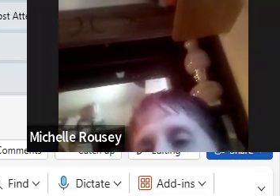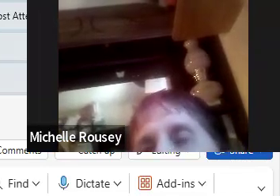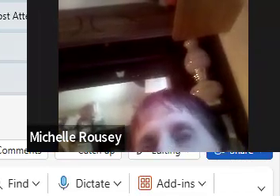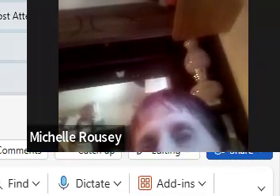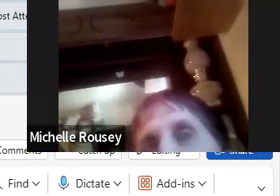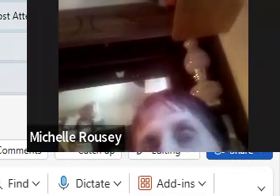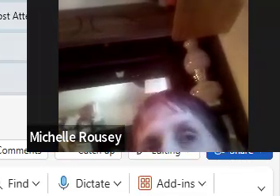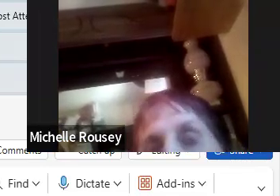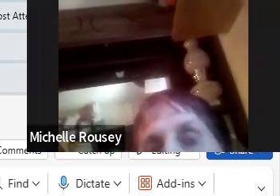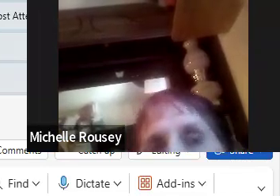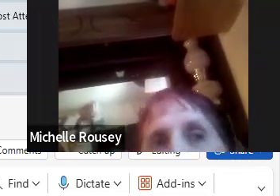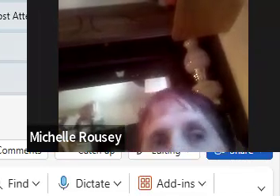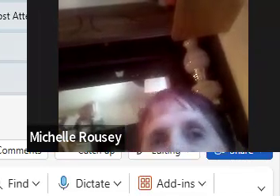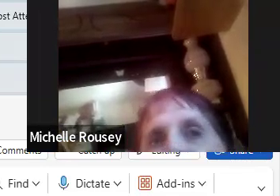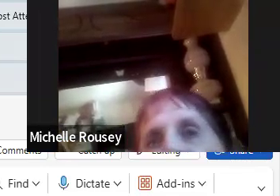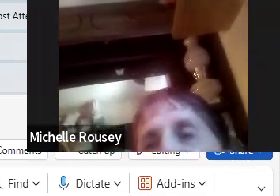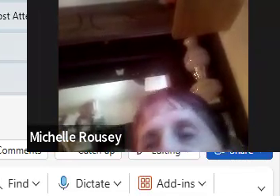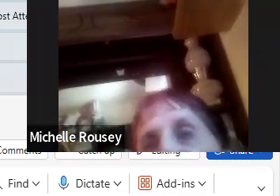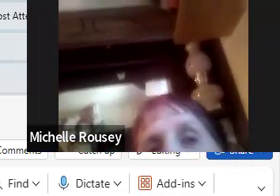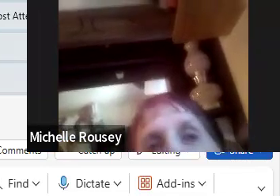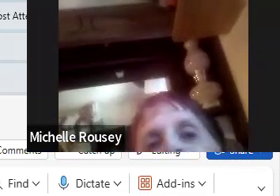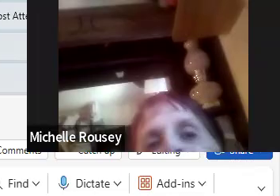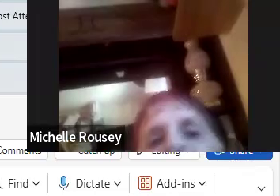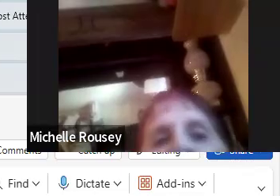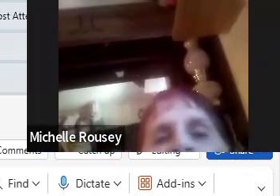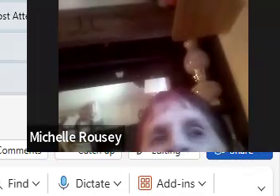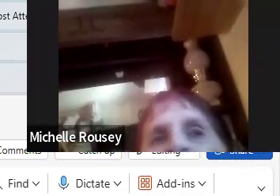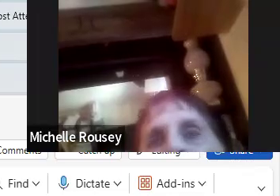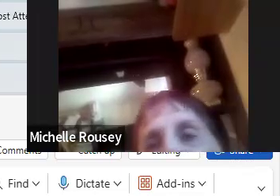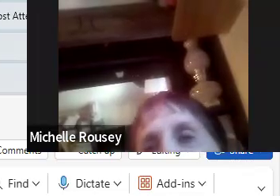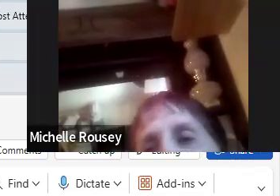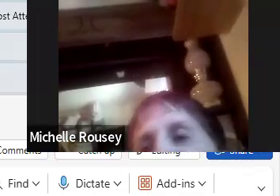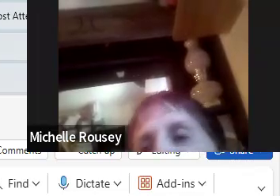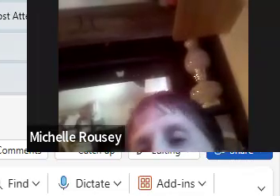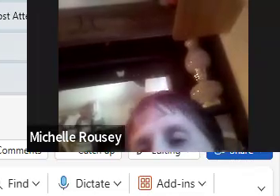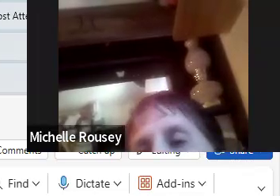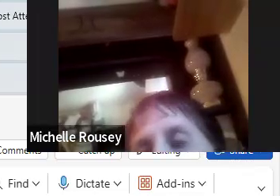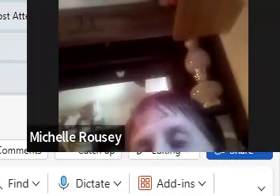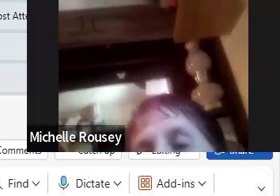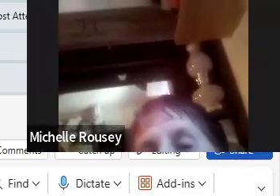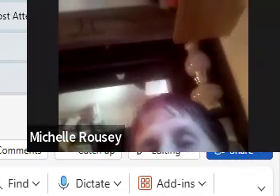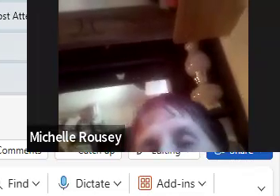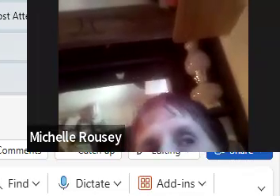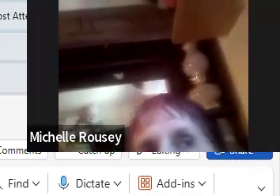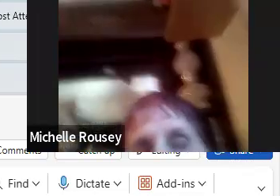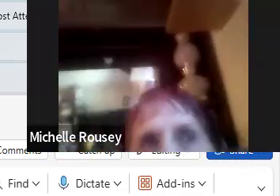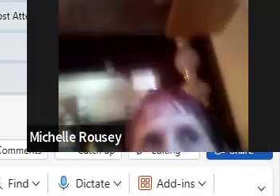in different cities where there's an open space and you can have a mic and engage people